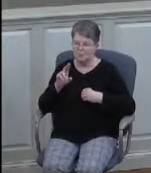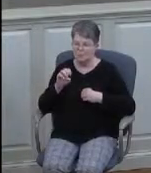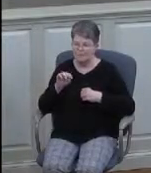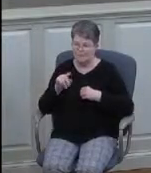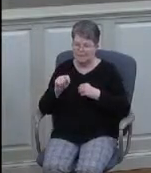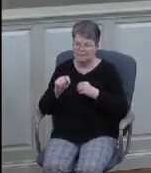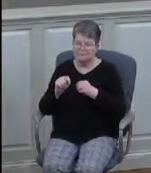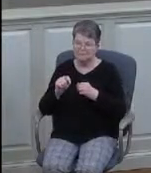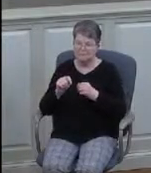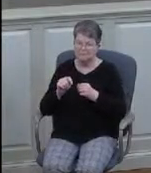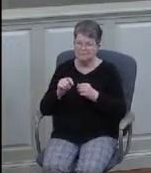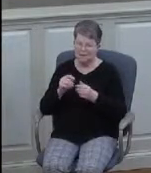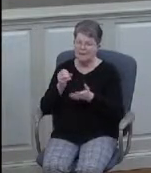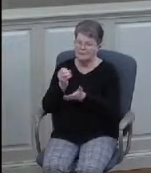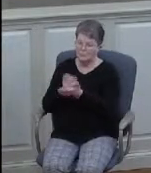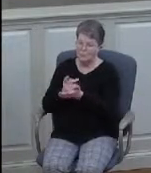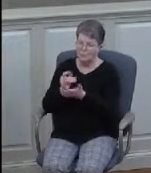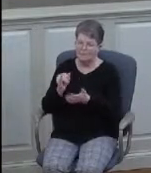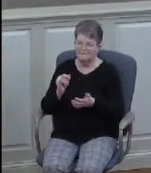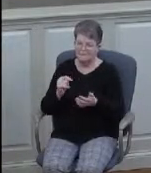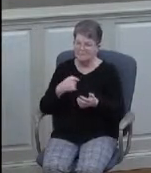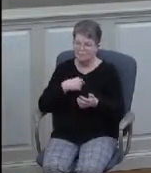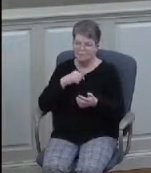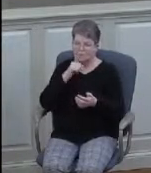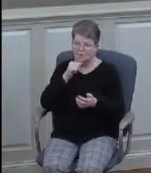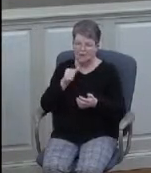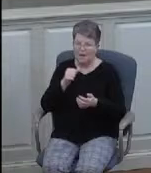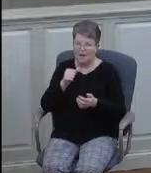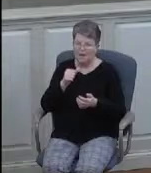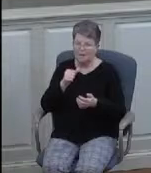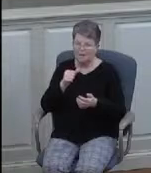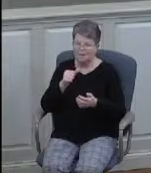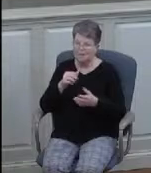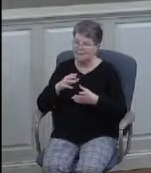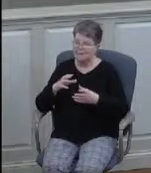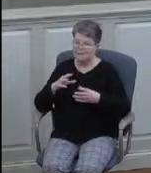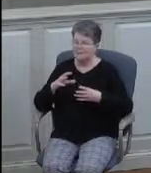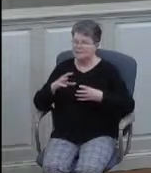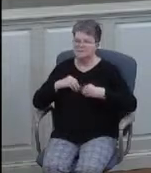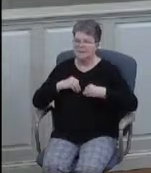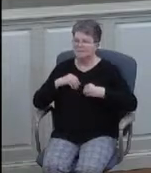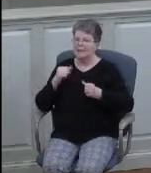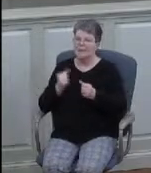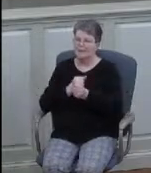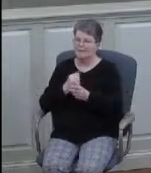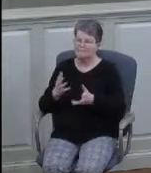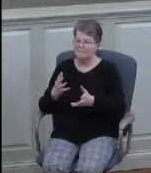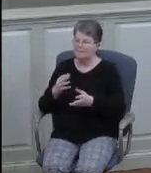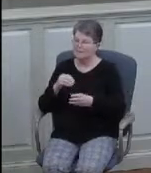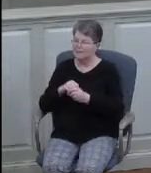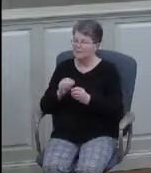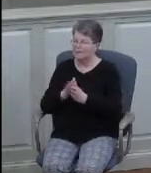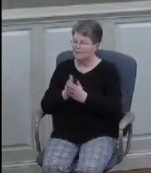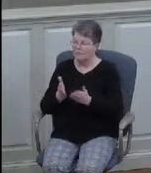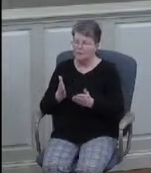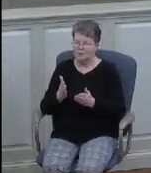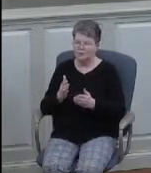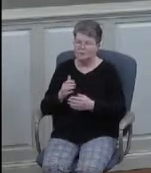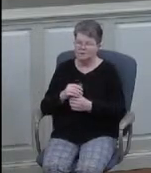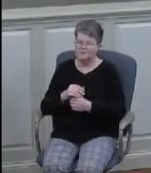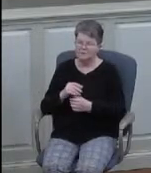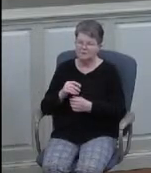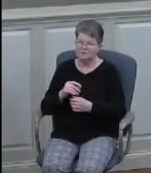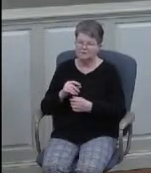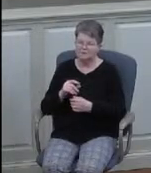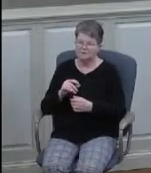And approve the document. You're not necessarily buying into everything that's in, you understand what I'm saying? Yes, sir, thank you